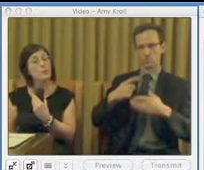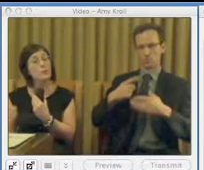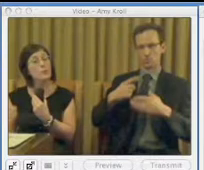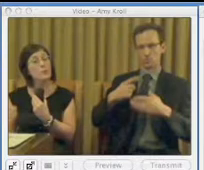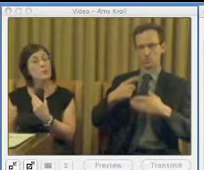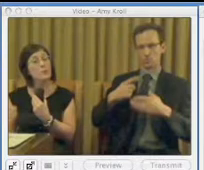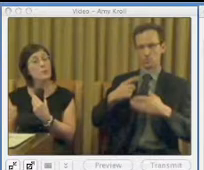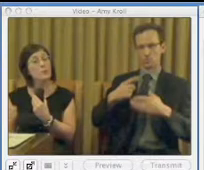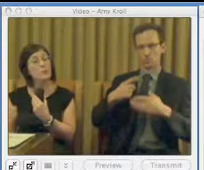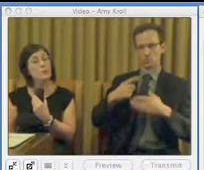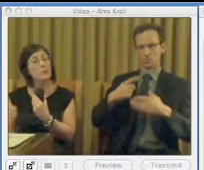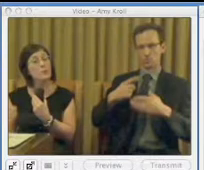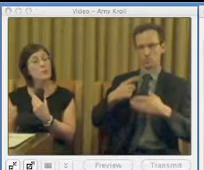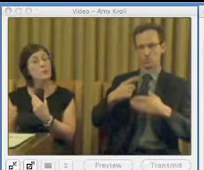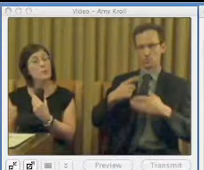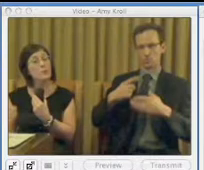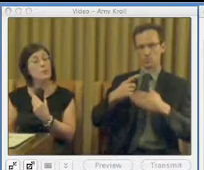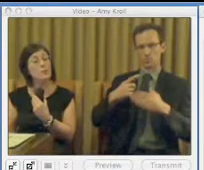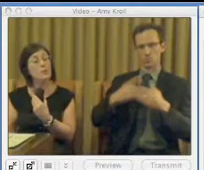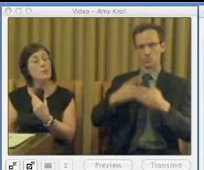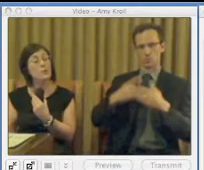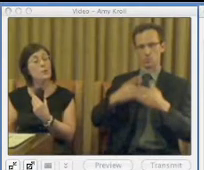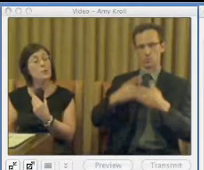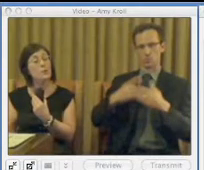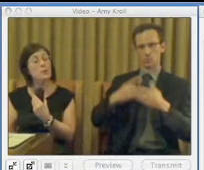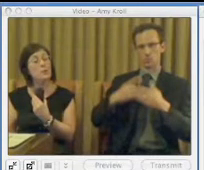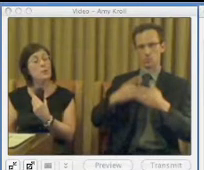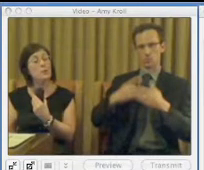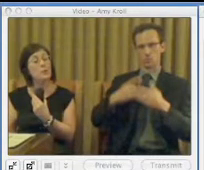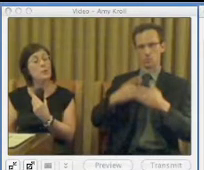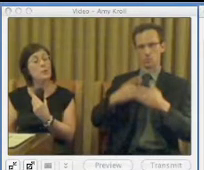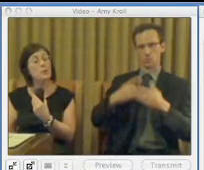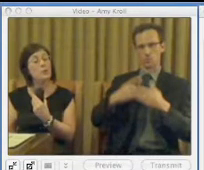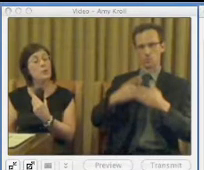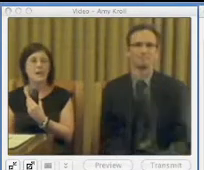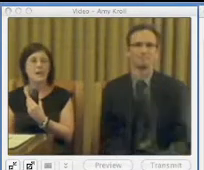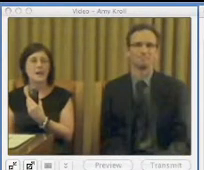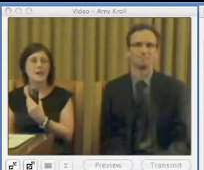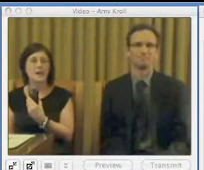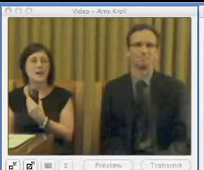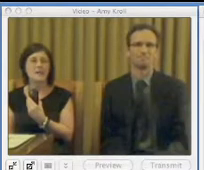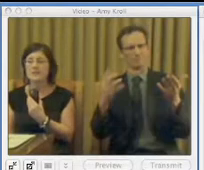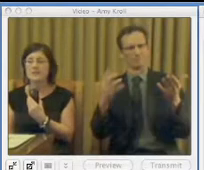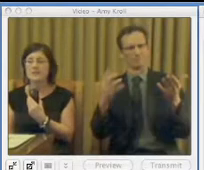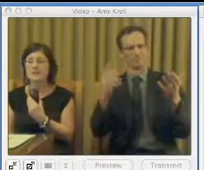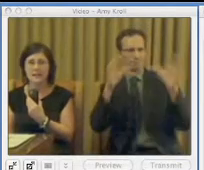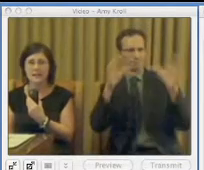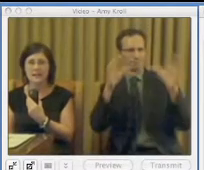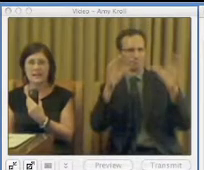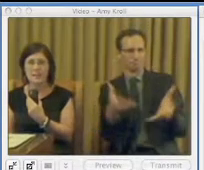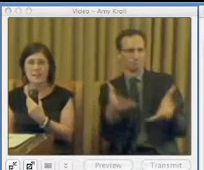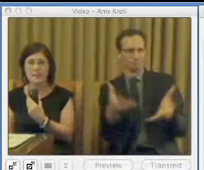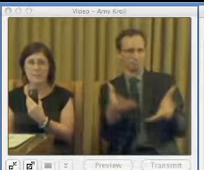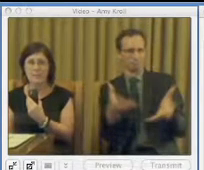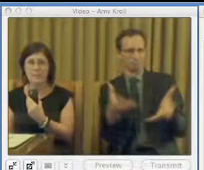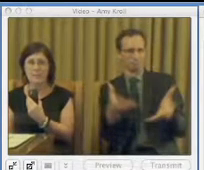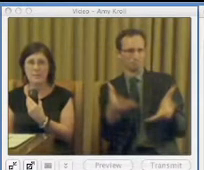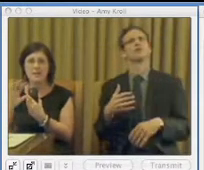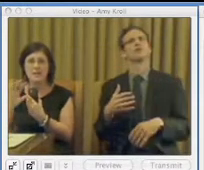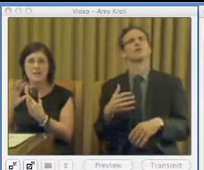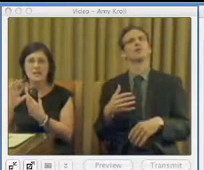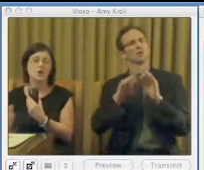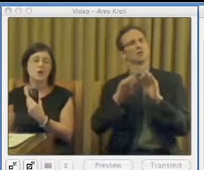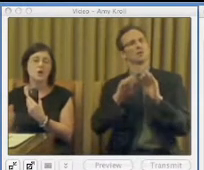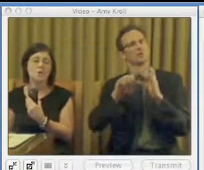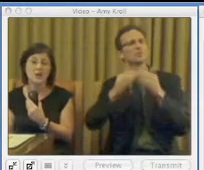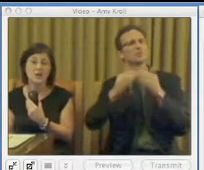So what are we talking about when we say community interpreting? What do we mean? And I thought it was worth highlighting that